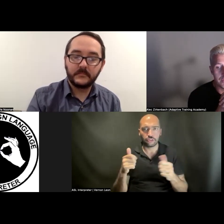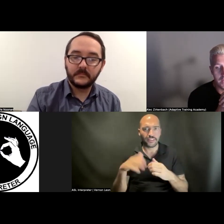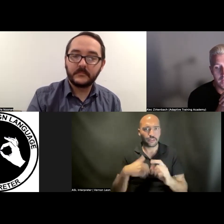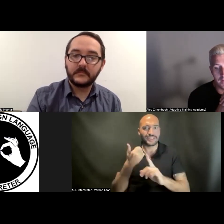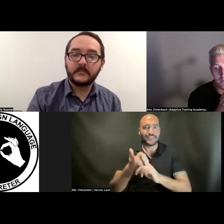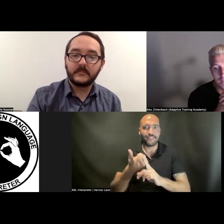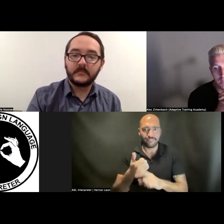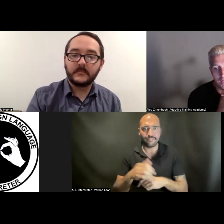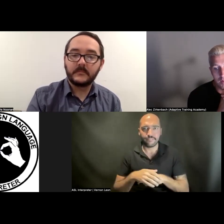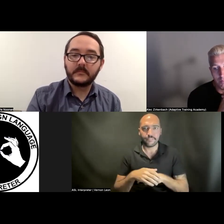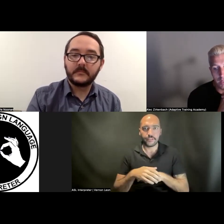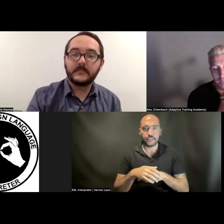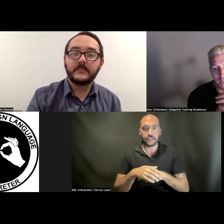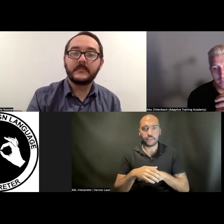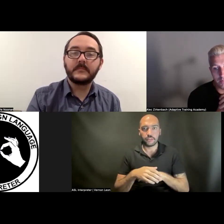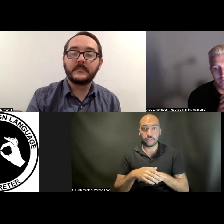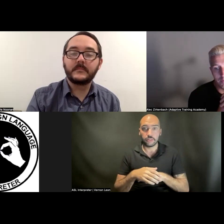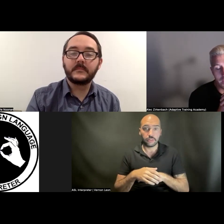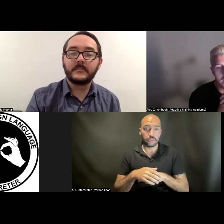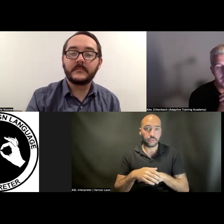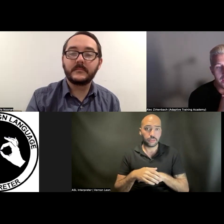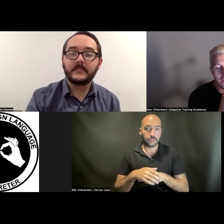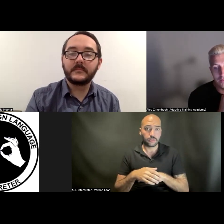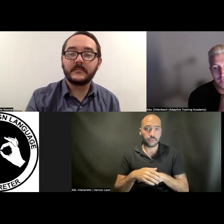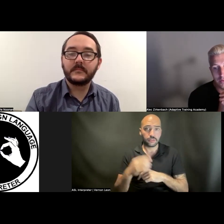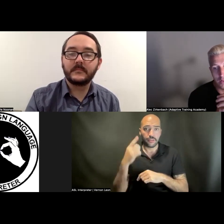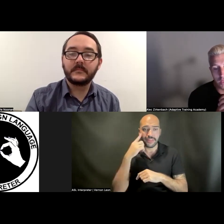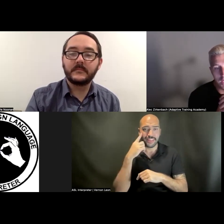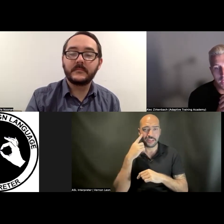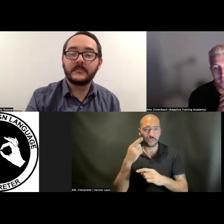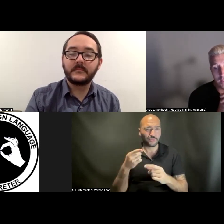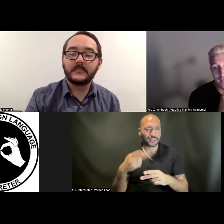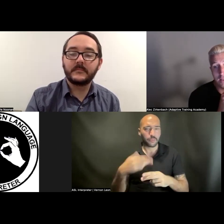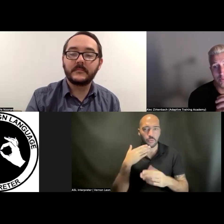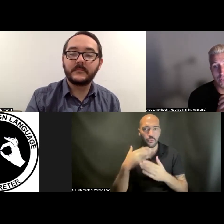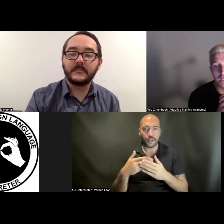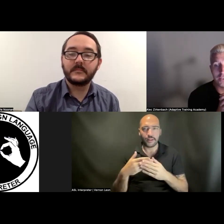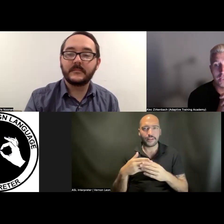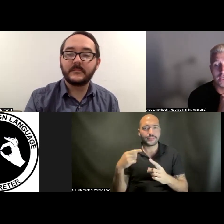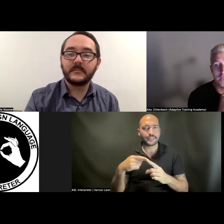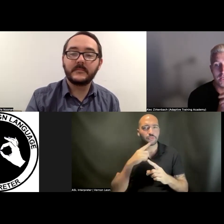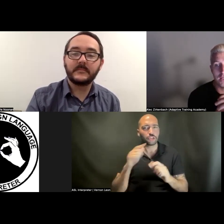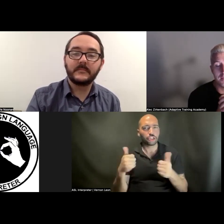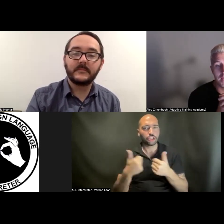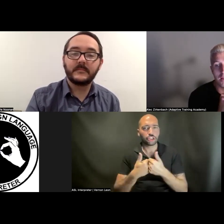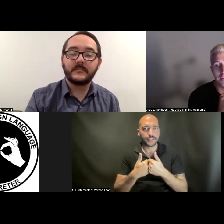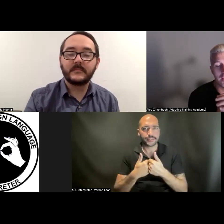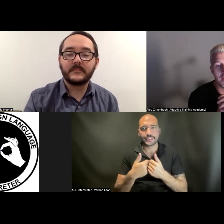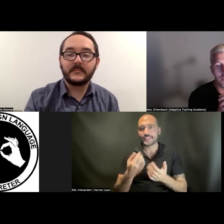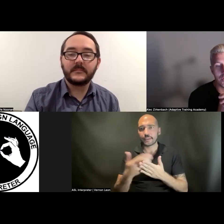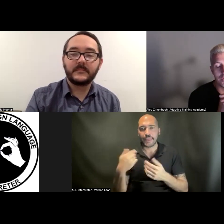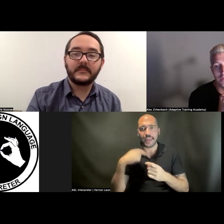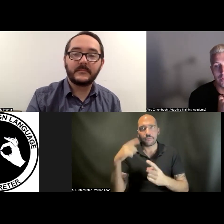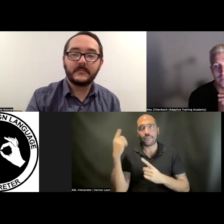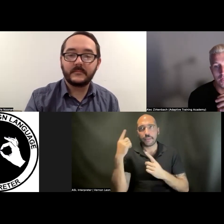yourself. But yeah, I think you said it well, Katie. That is really challenging, and it's something I'll have to think